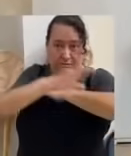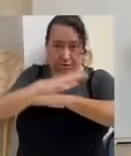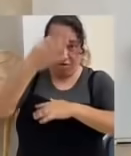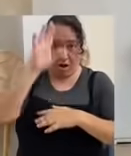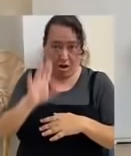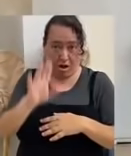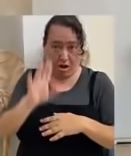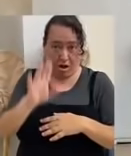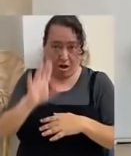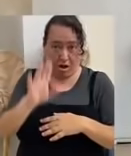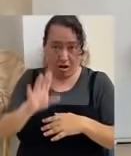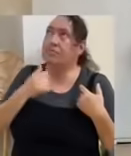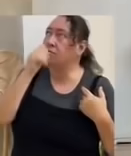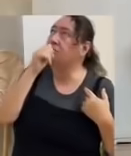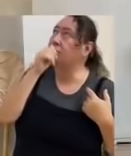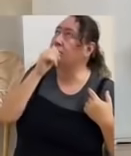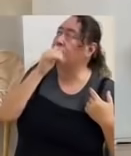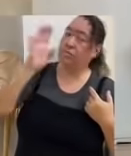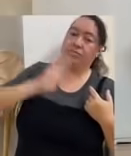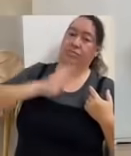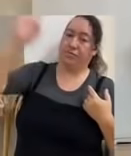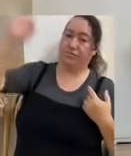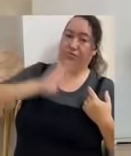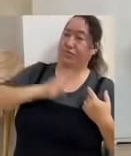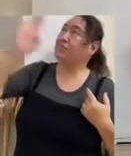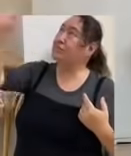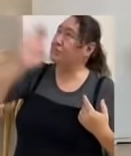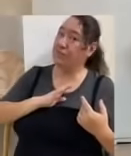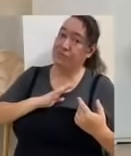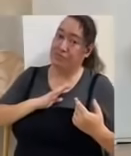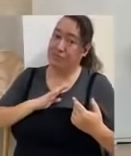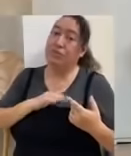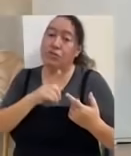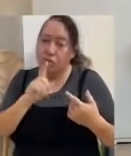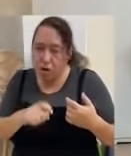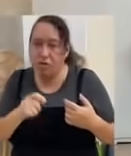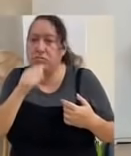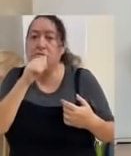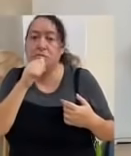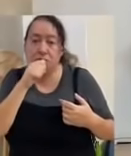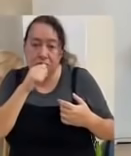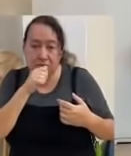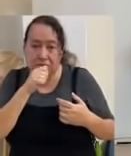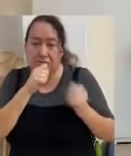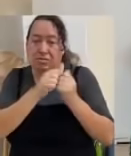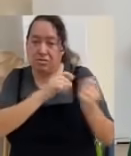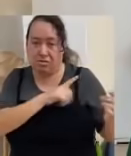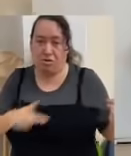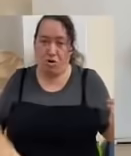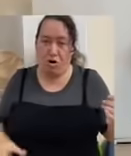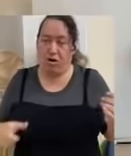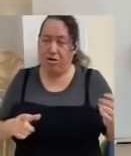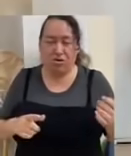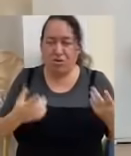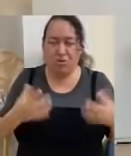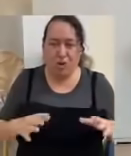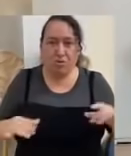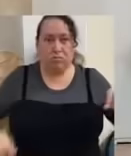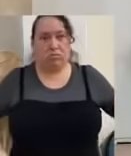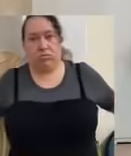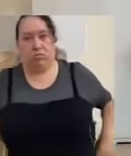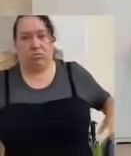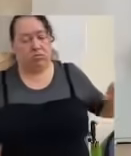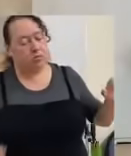secret with the Lord. The thing is for us to have a secret with the Lord. We always want to show off, beginning with me,